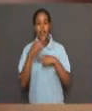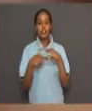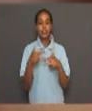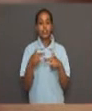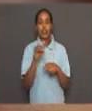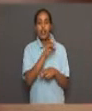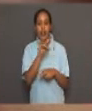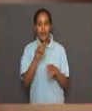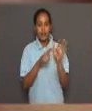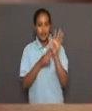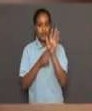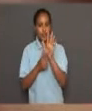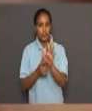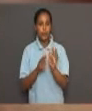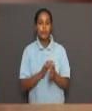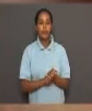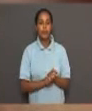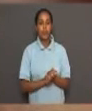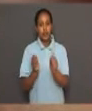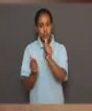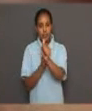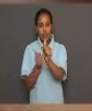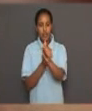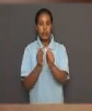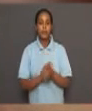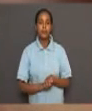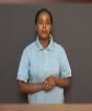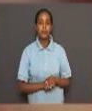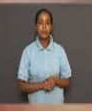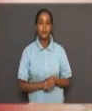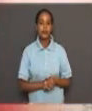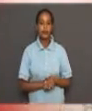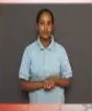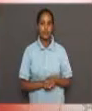reactions look like this, respectively.